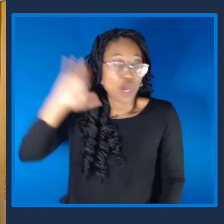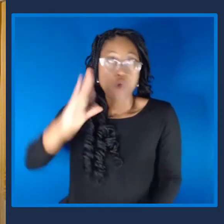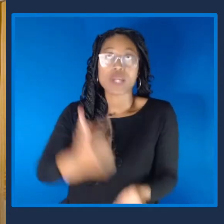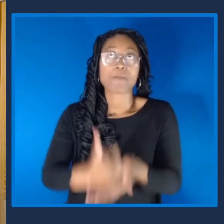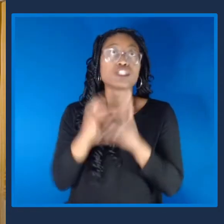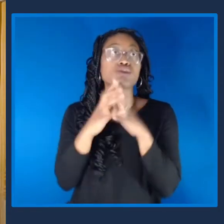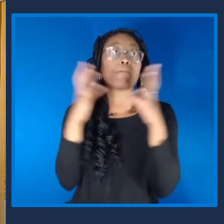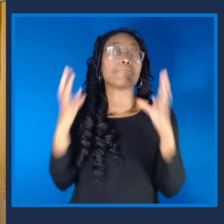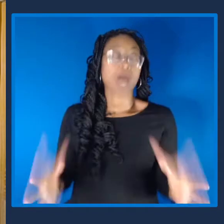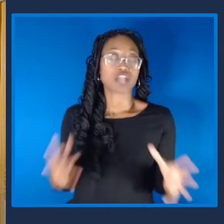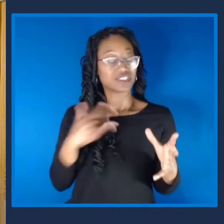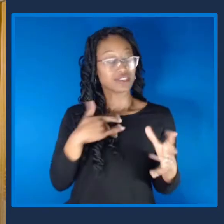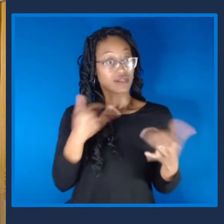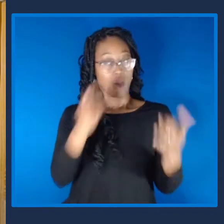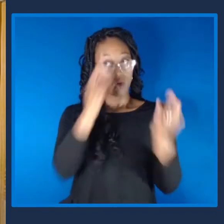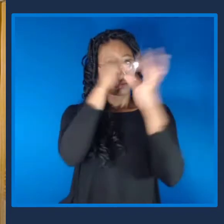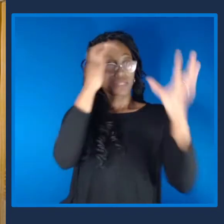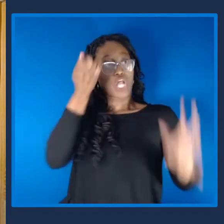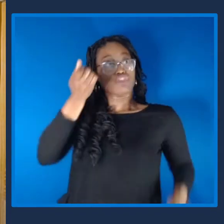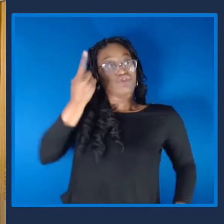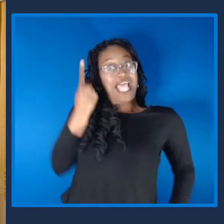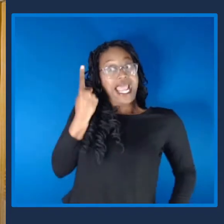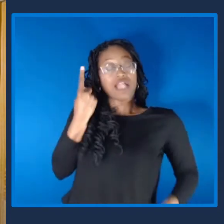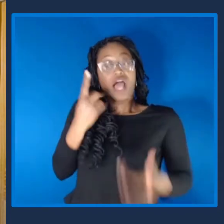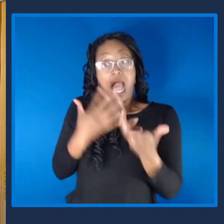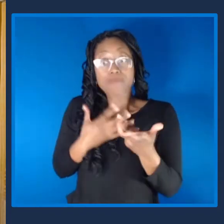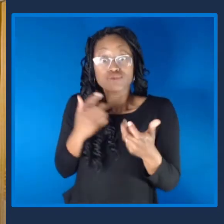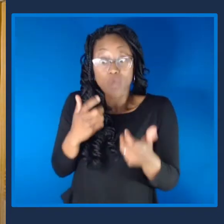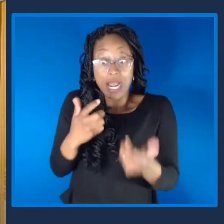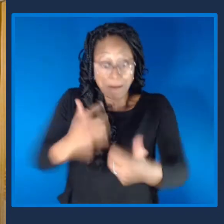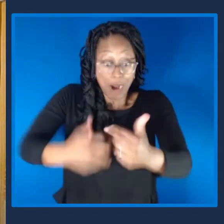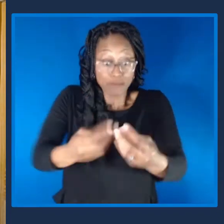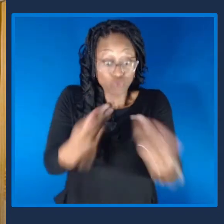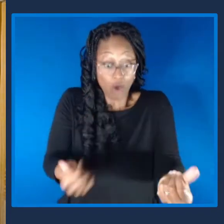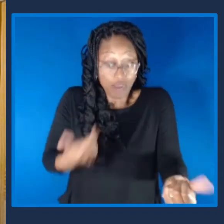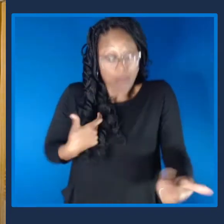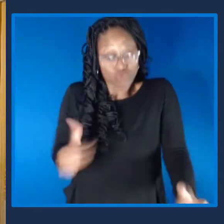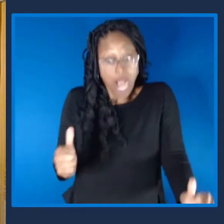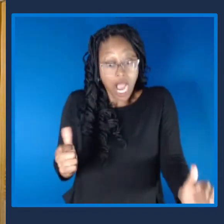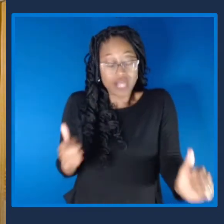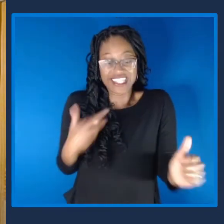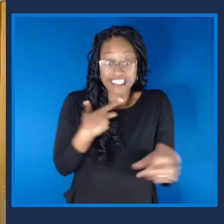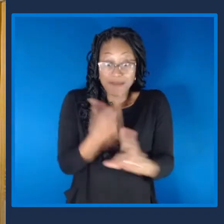deeply understand the issues I was trying to solve, how it impacts my customers.